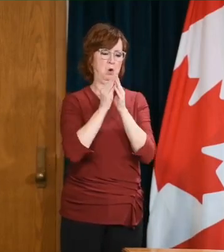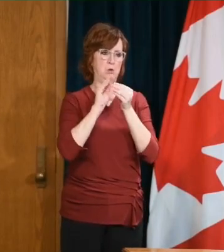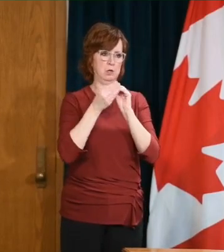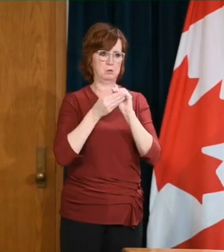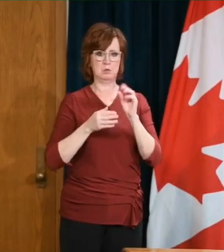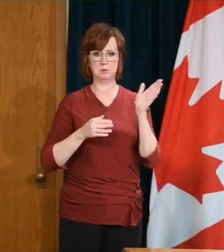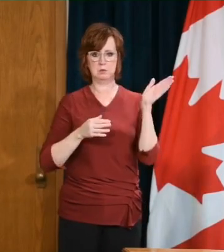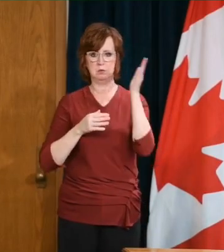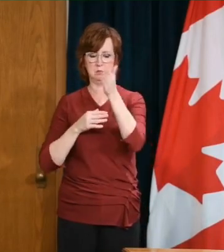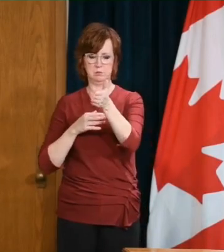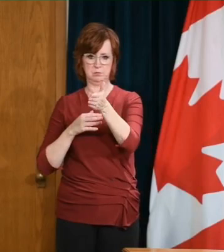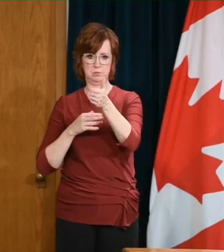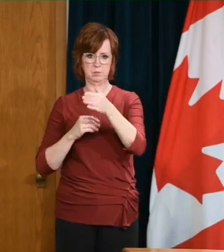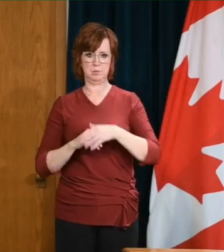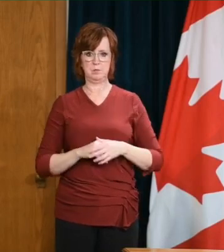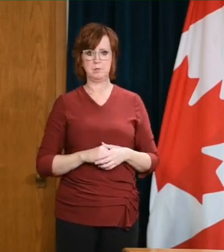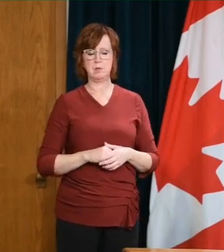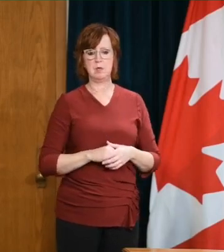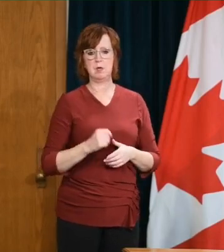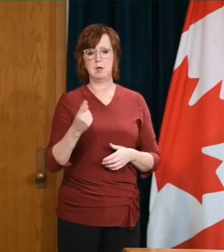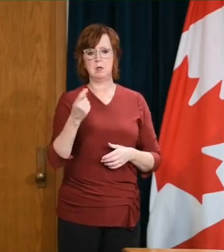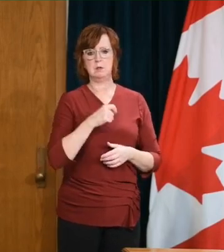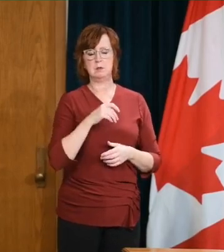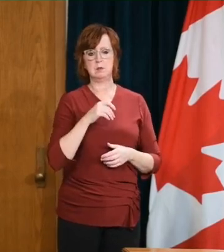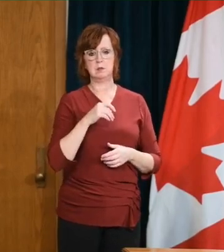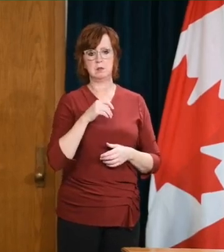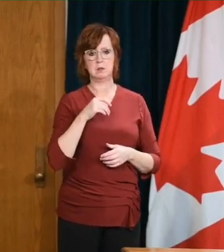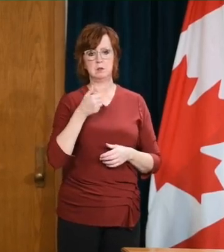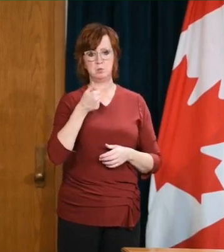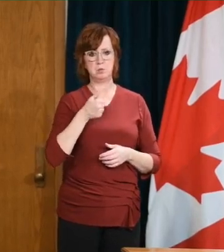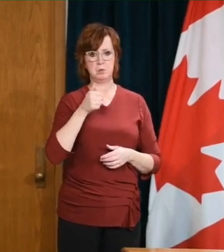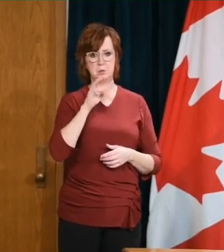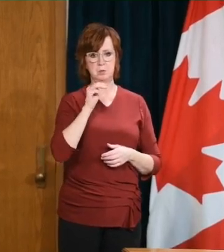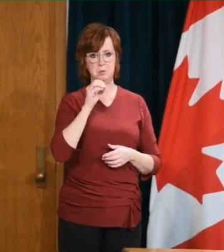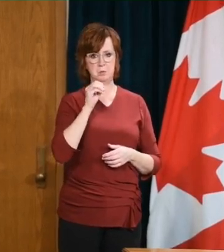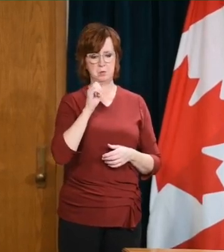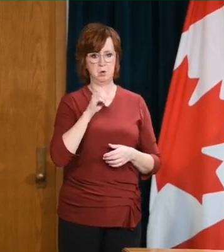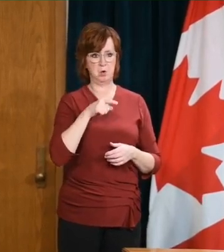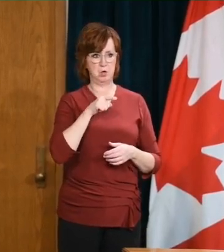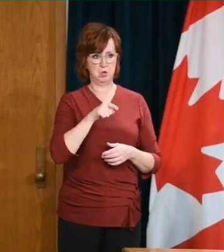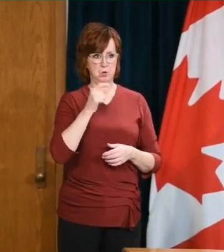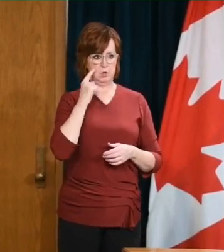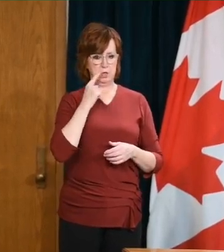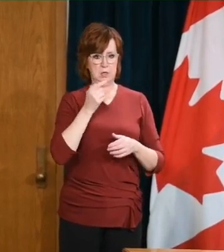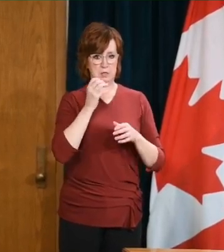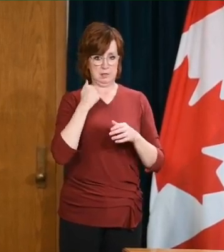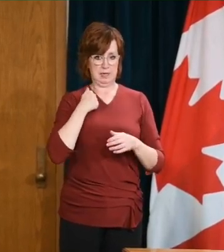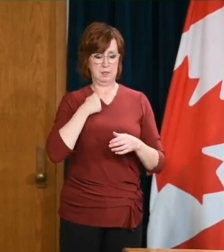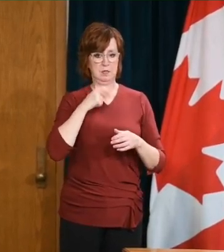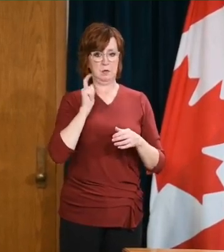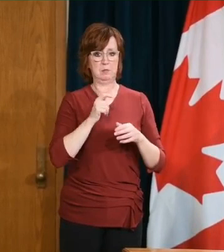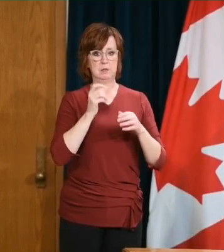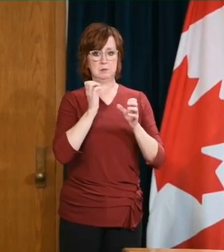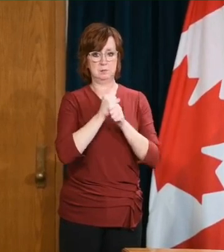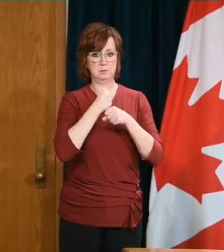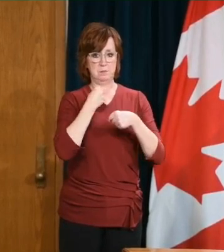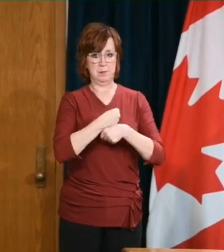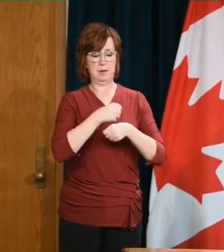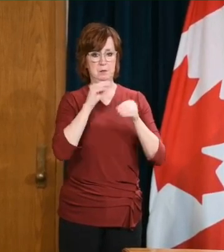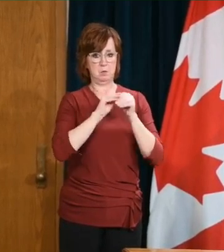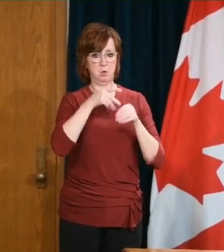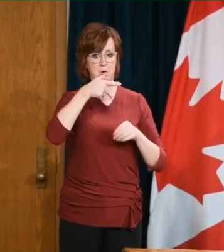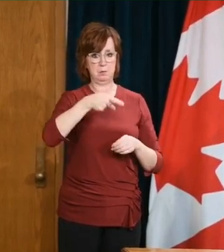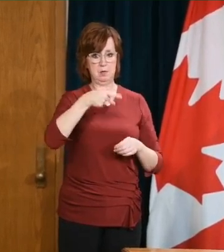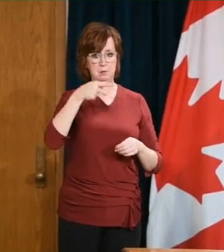Steph? Yeah. Mr. Premier, do you think Canada needs to start manufacturing more